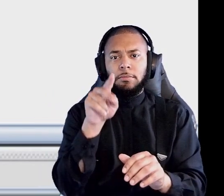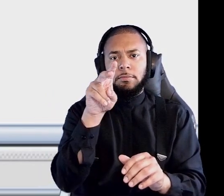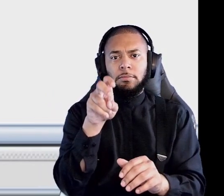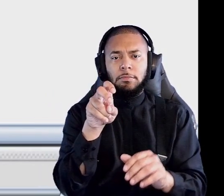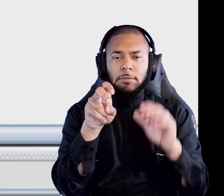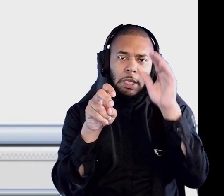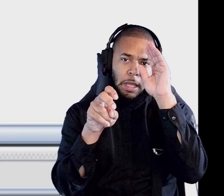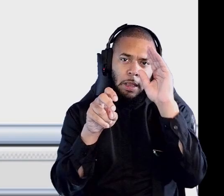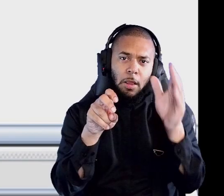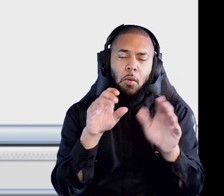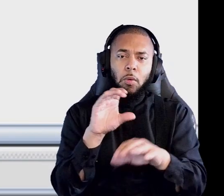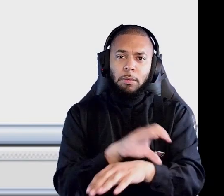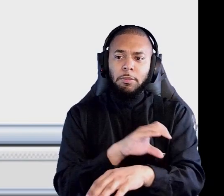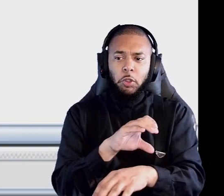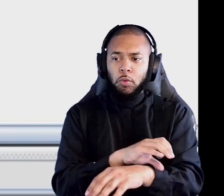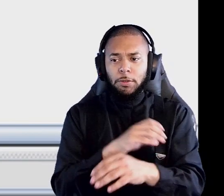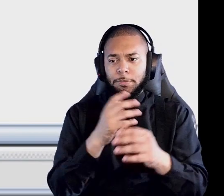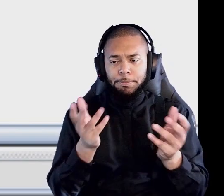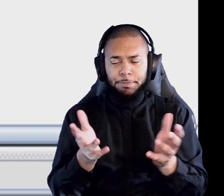hello computer